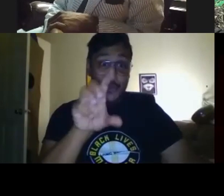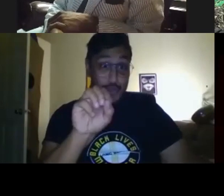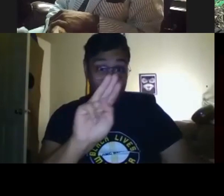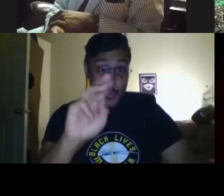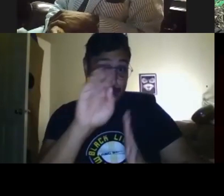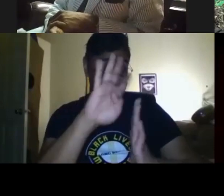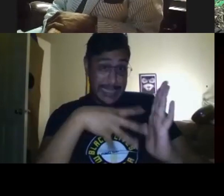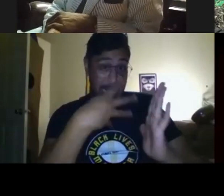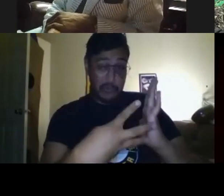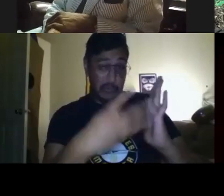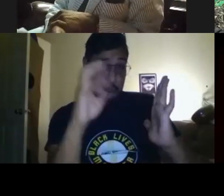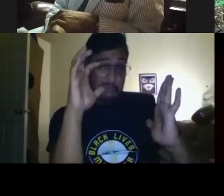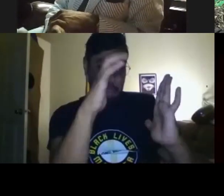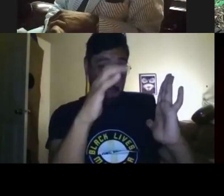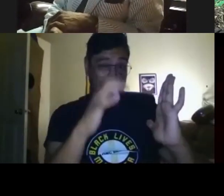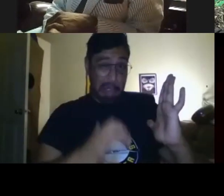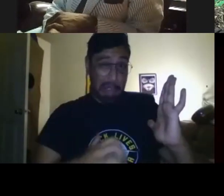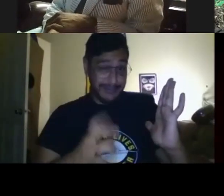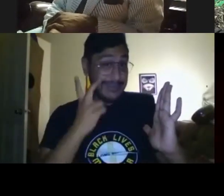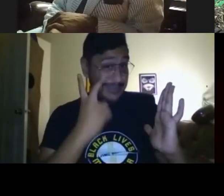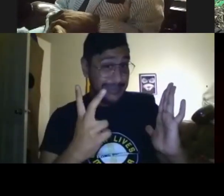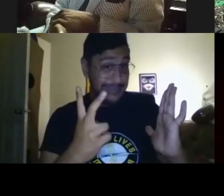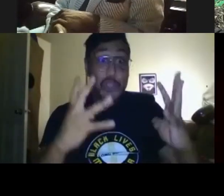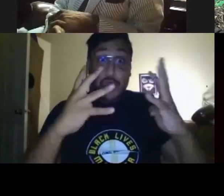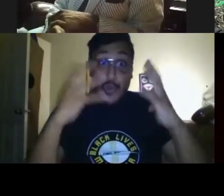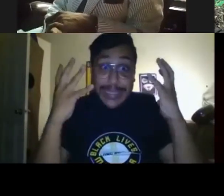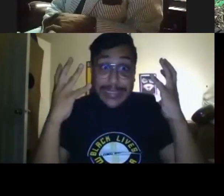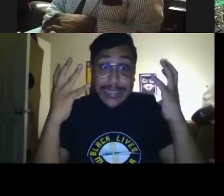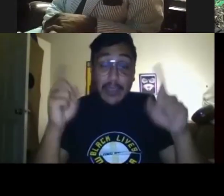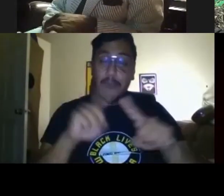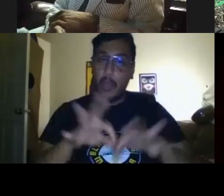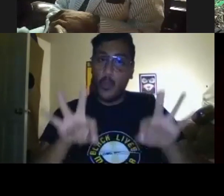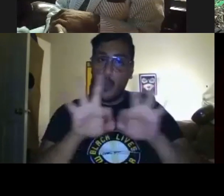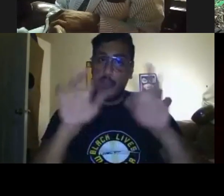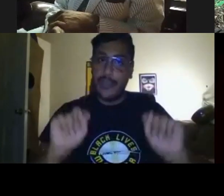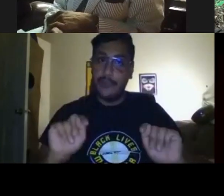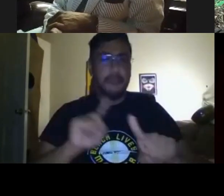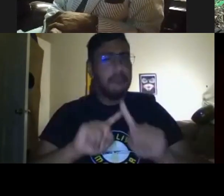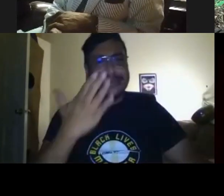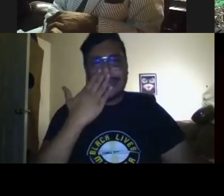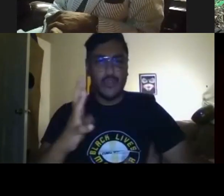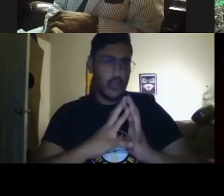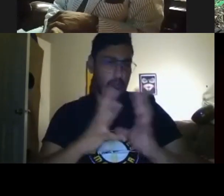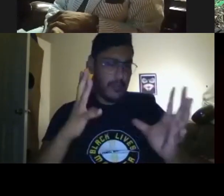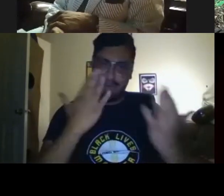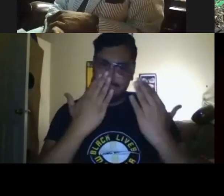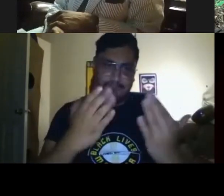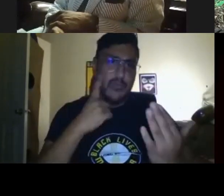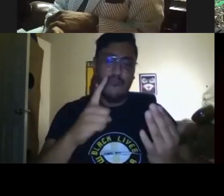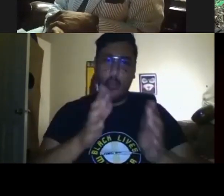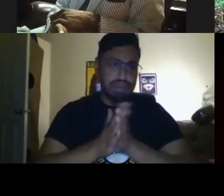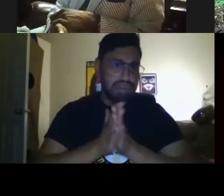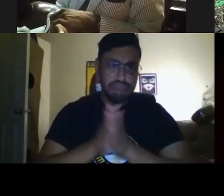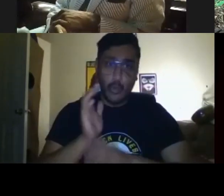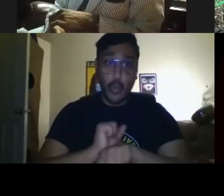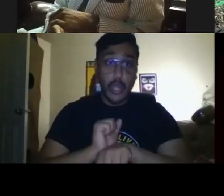it's crazy and it's worth it. And so we're so grateful to you for constantly doing this work. To Brother Aloe, thank